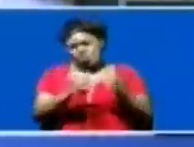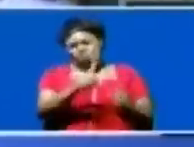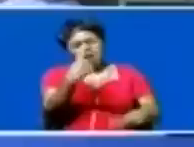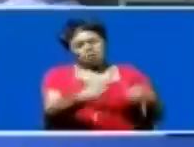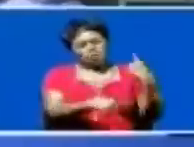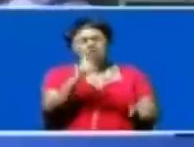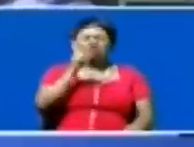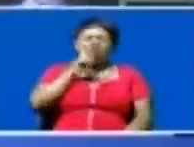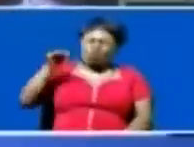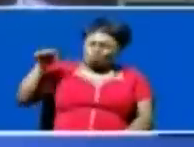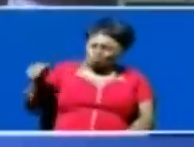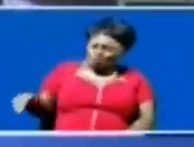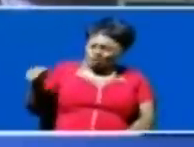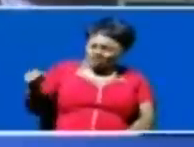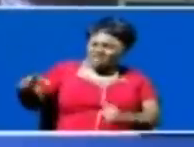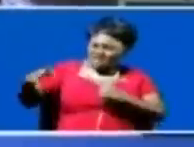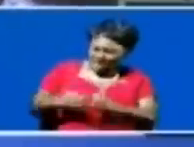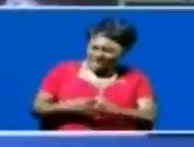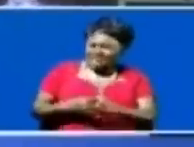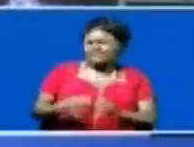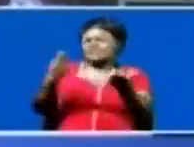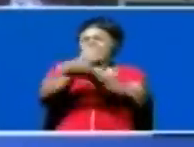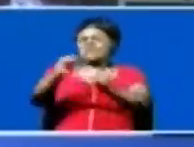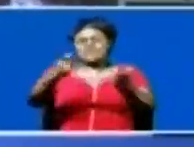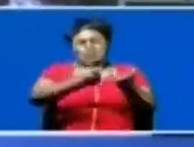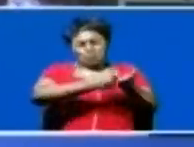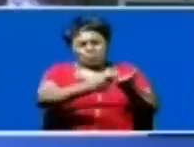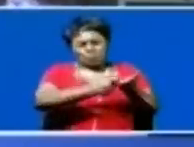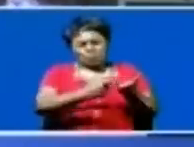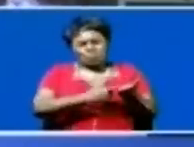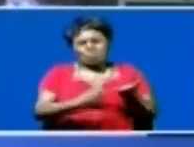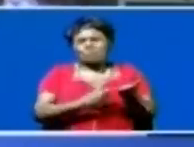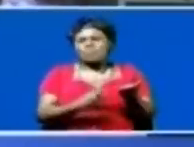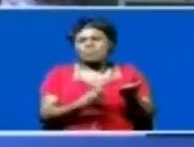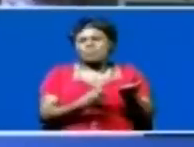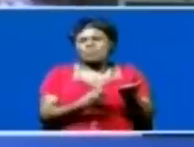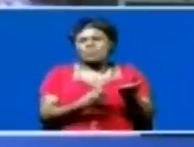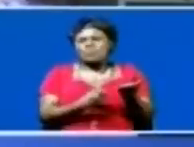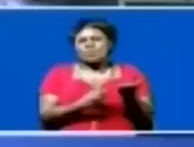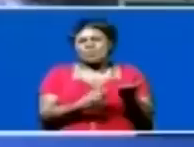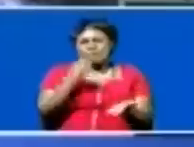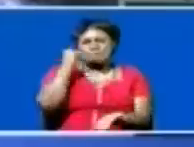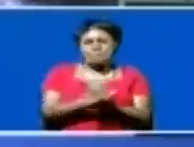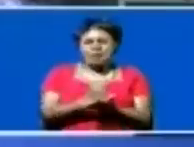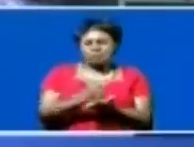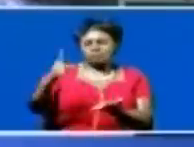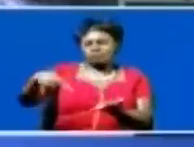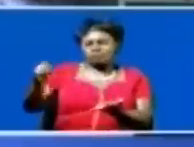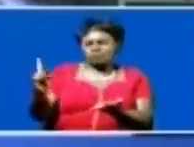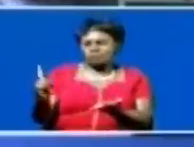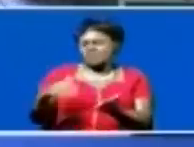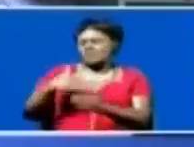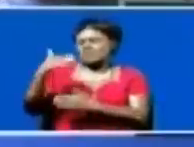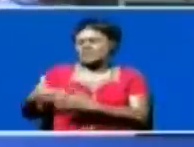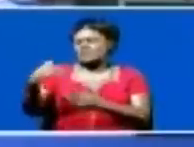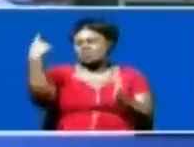they've said tomorrow morning the president will be ascending to that particular exercise to rubber stamp it or to endorse it. What